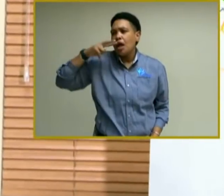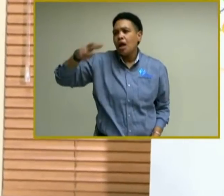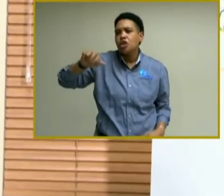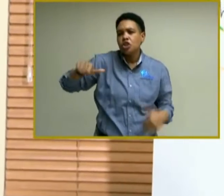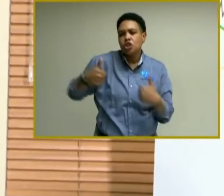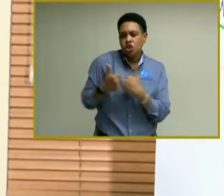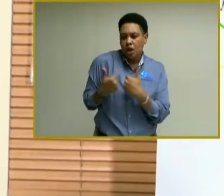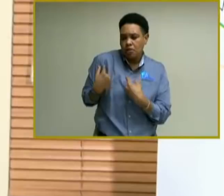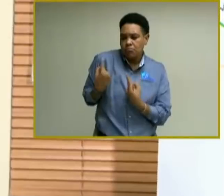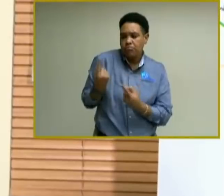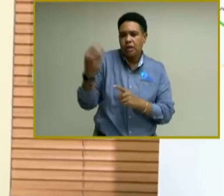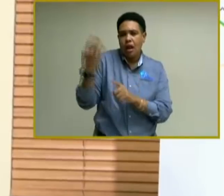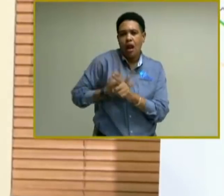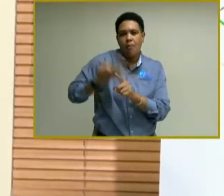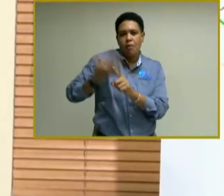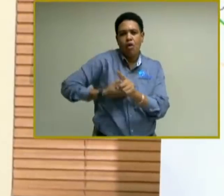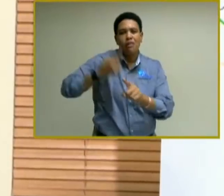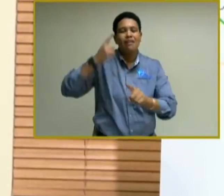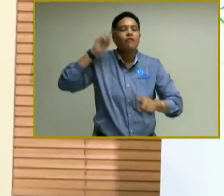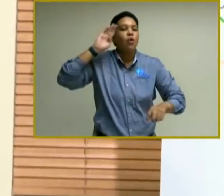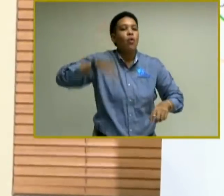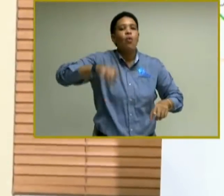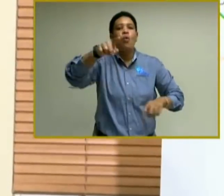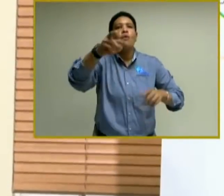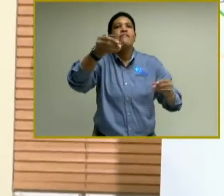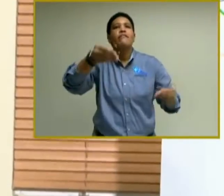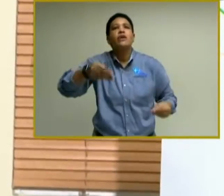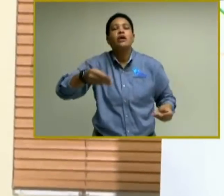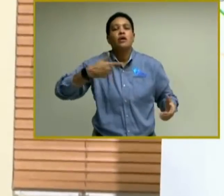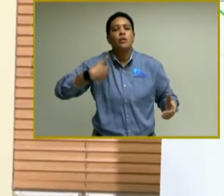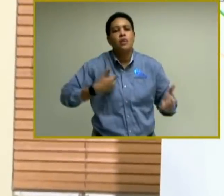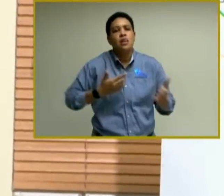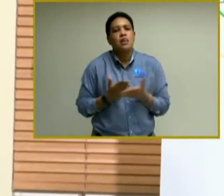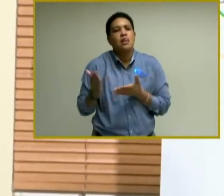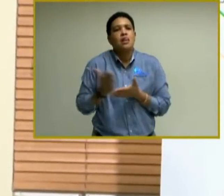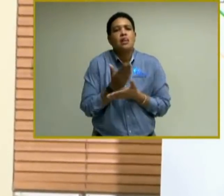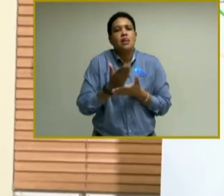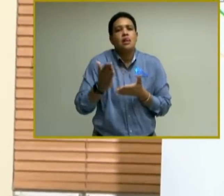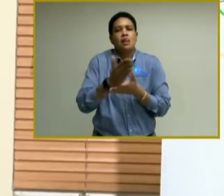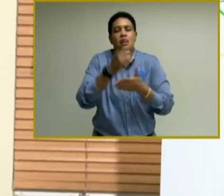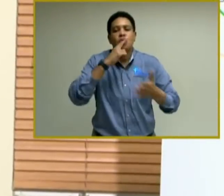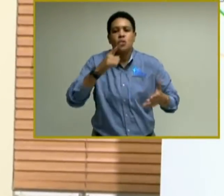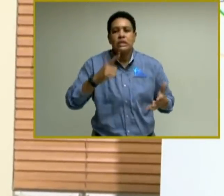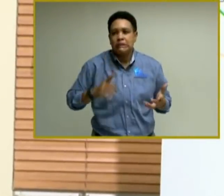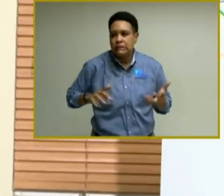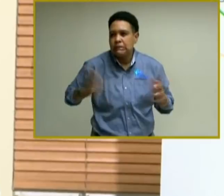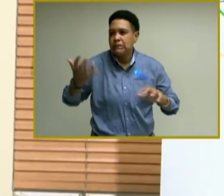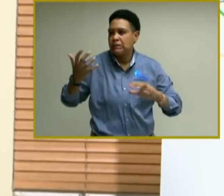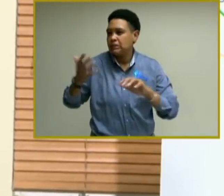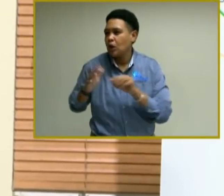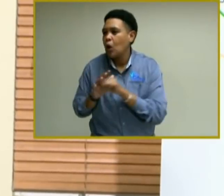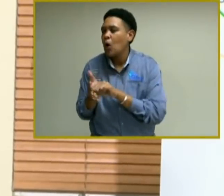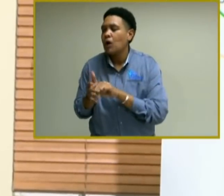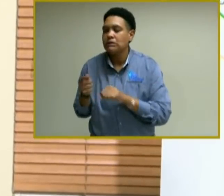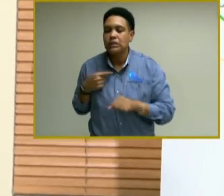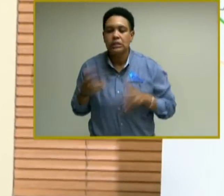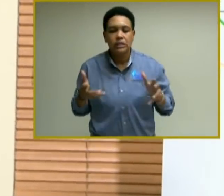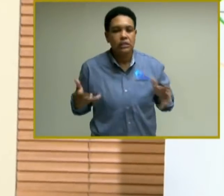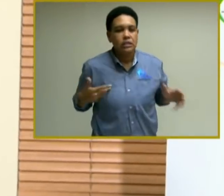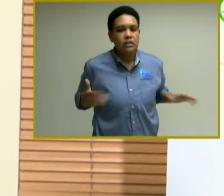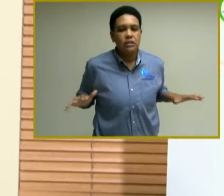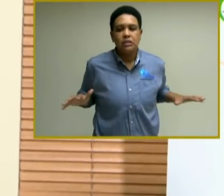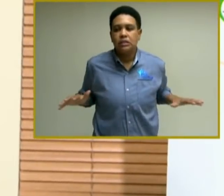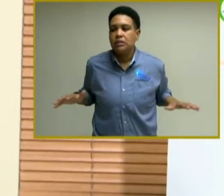9 months for all of us as we navigated the turbulent waters of COVID-19, the